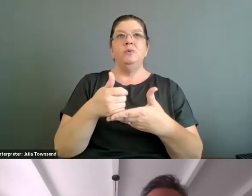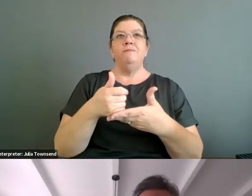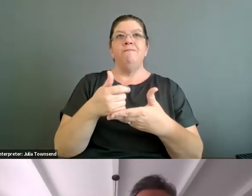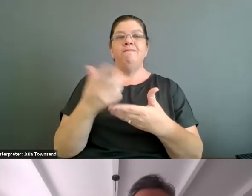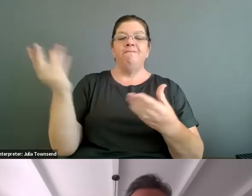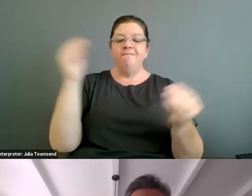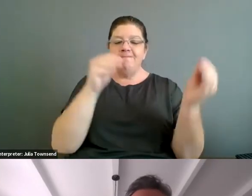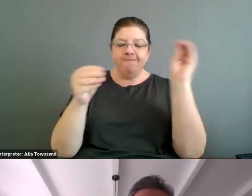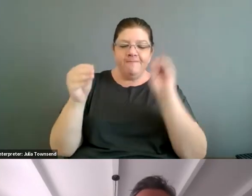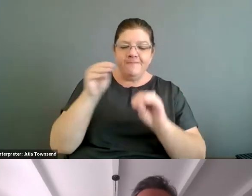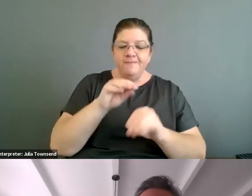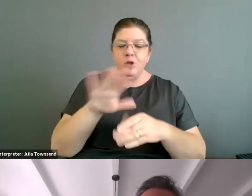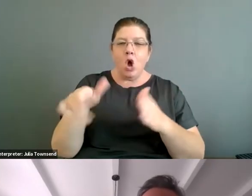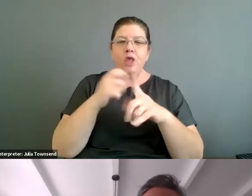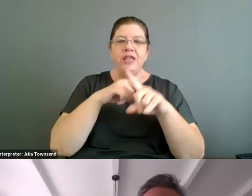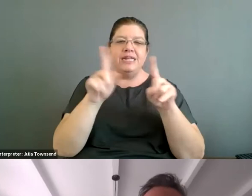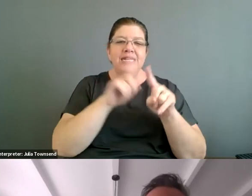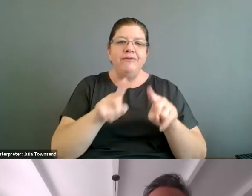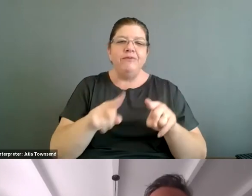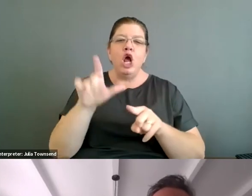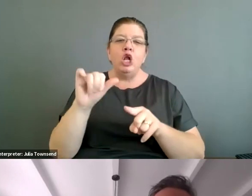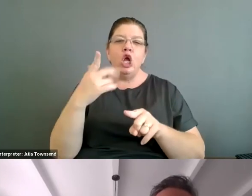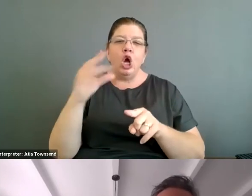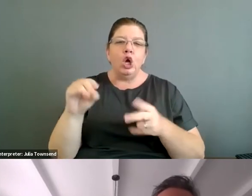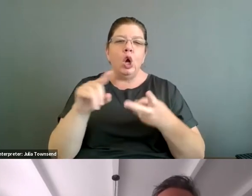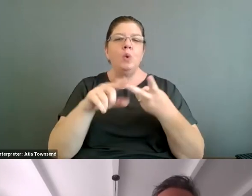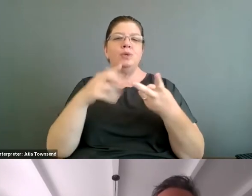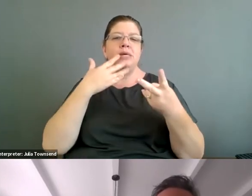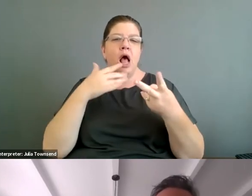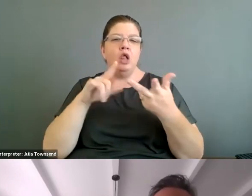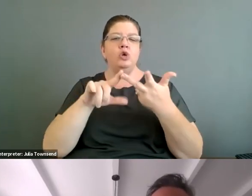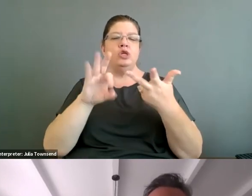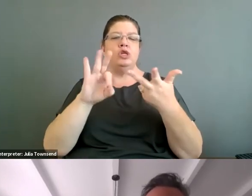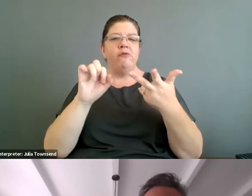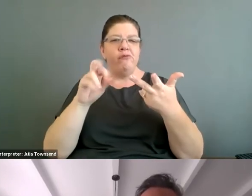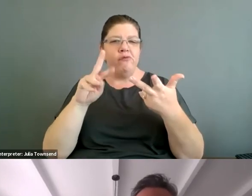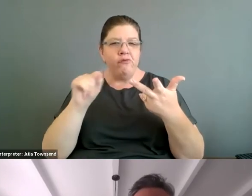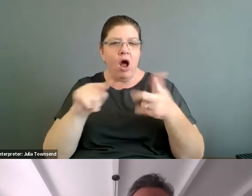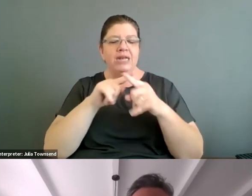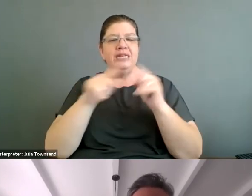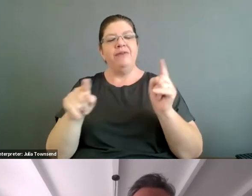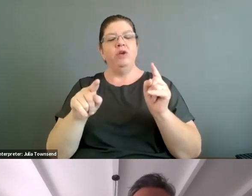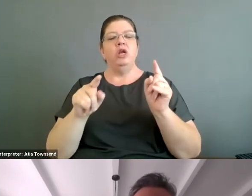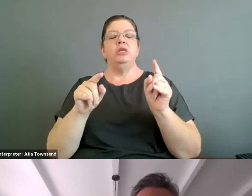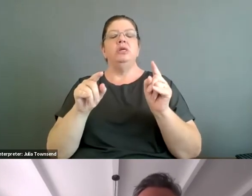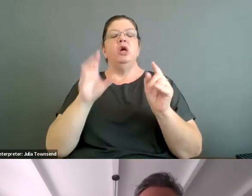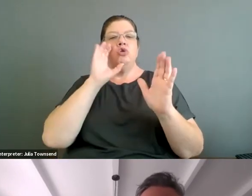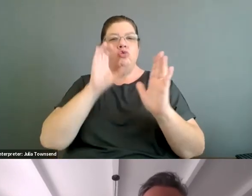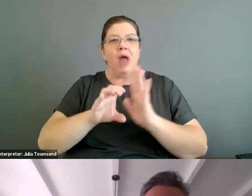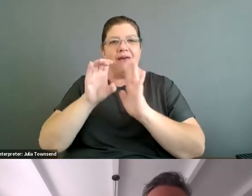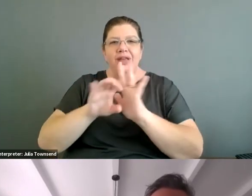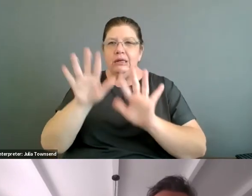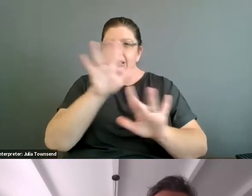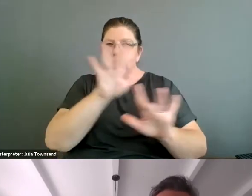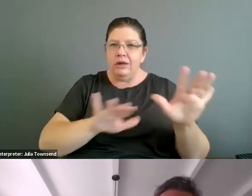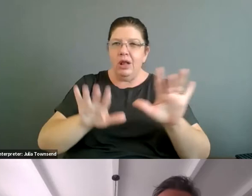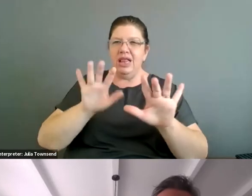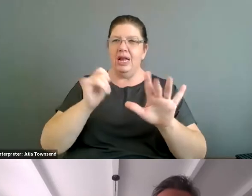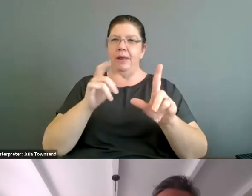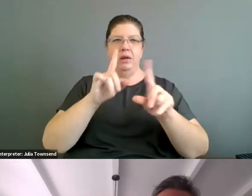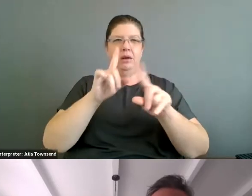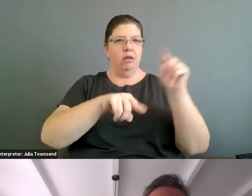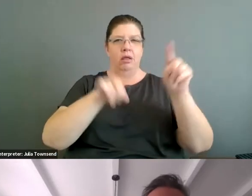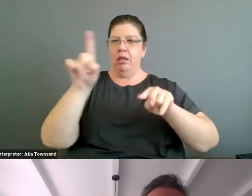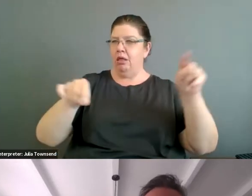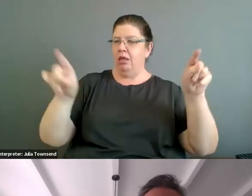different logos and colors and fonts and different graphic elements that the school was using. He felt that everything was a little all over the place